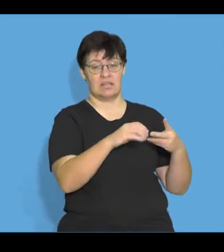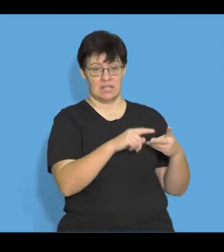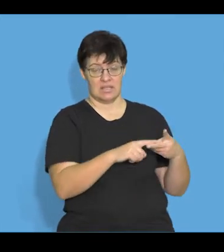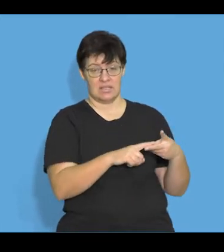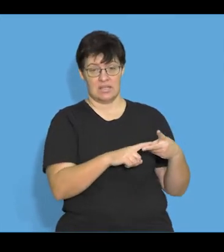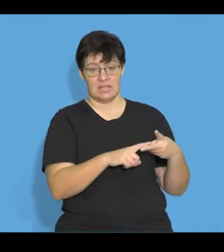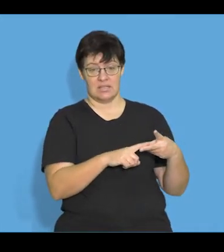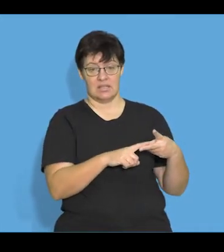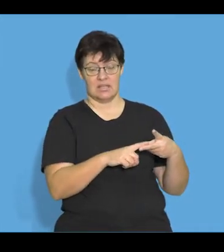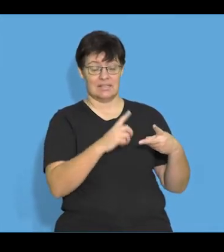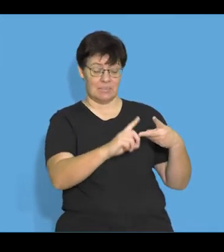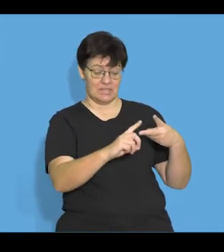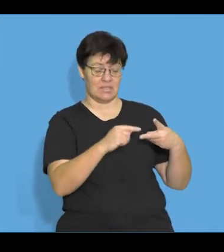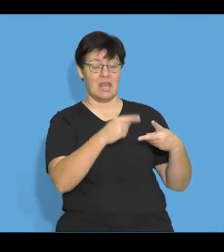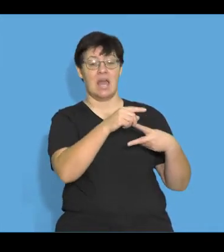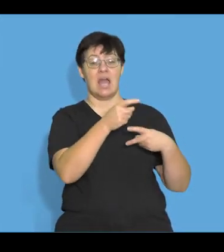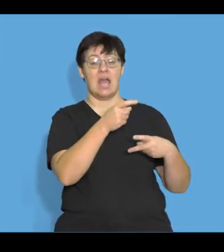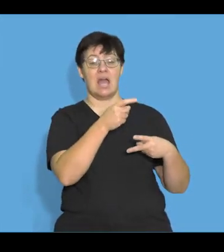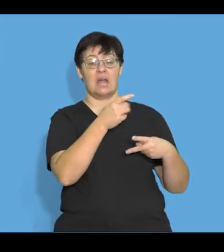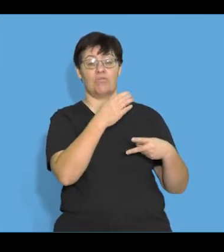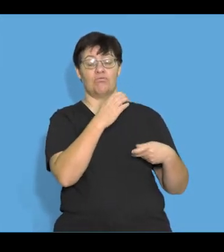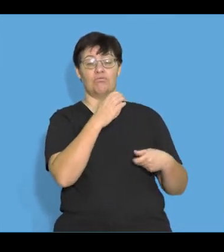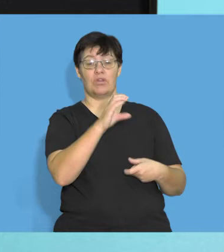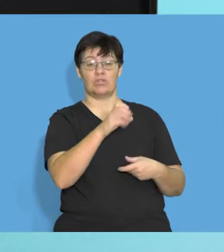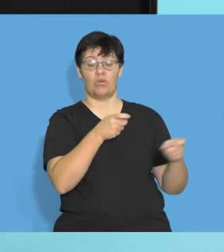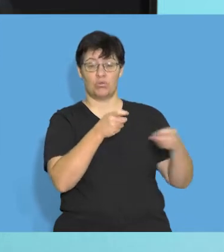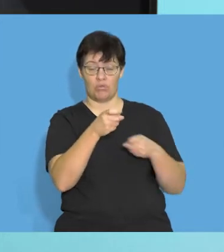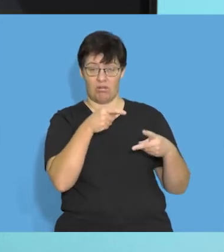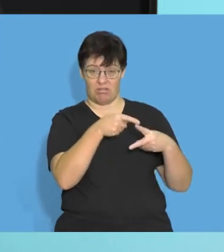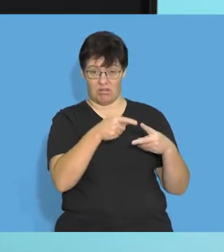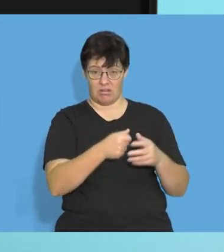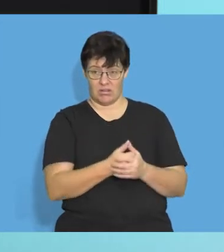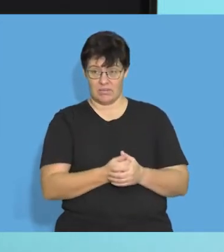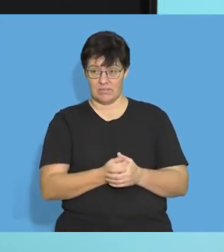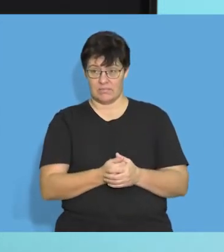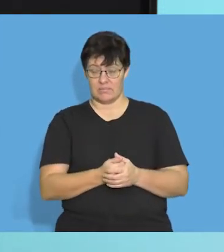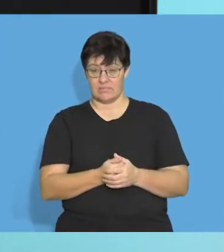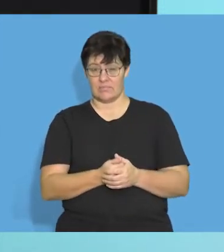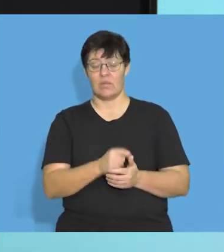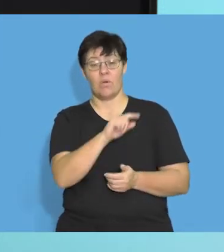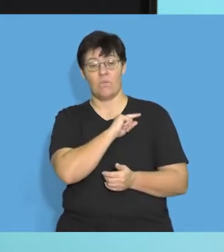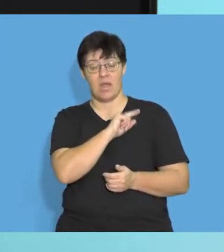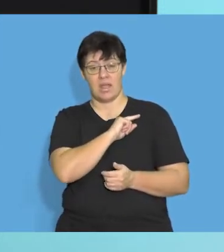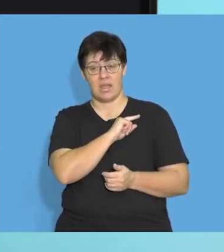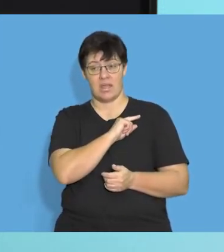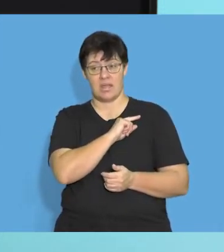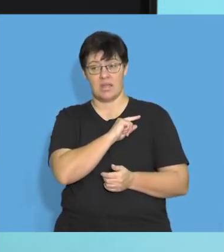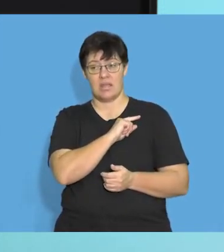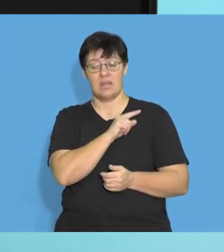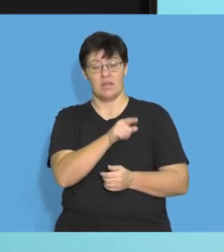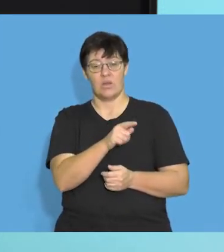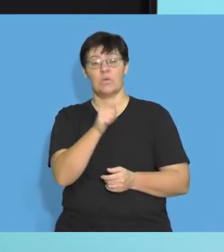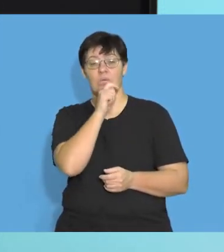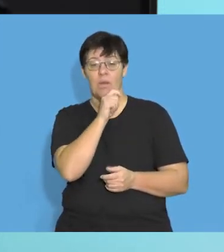be creditors control. Why? Because we have purchased goods on